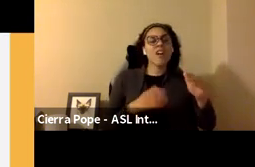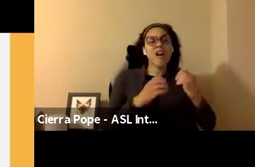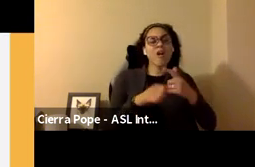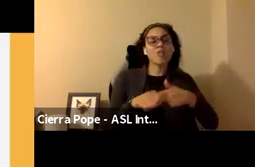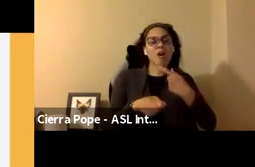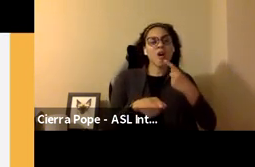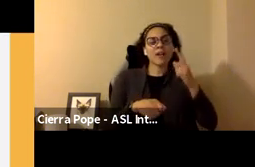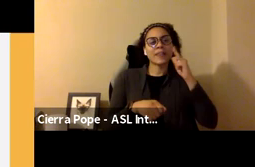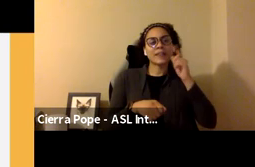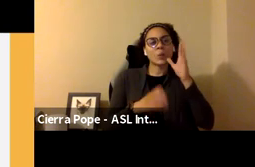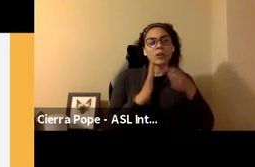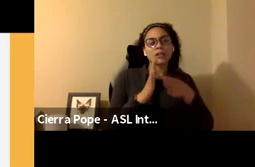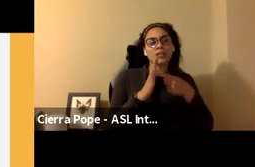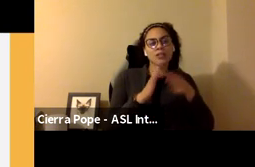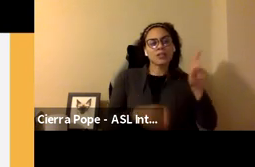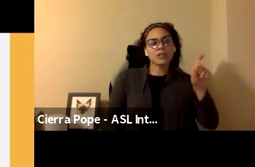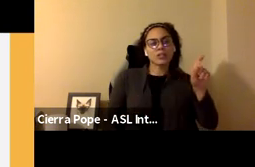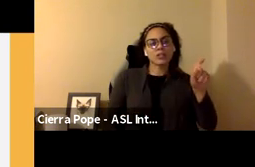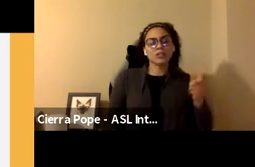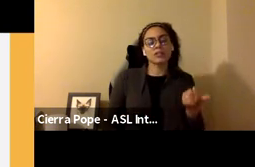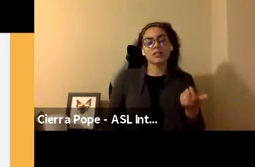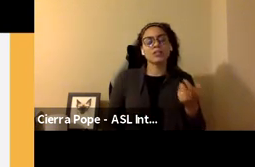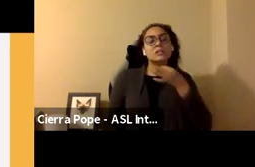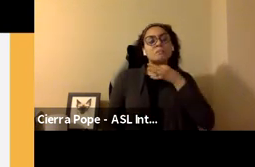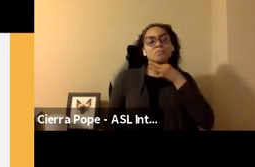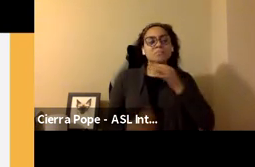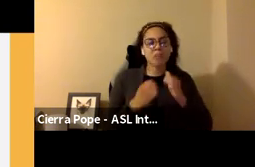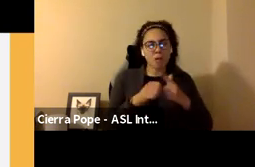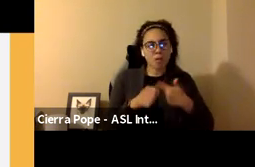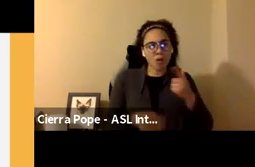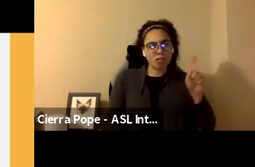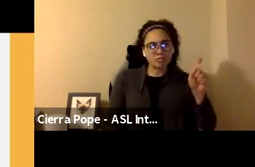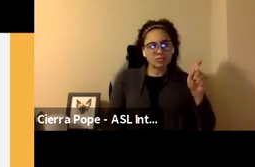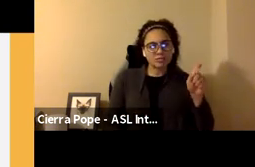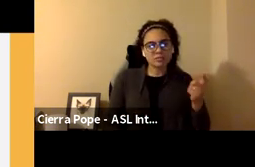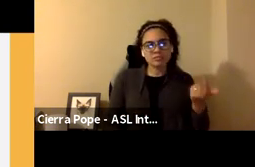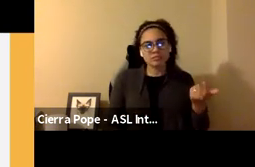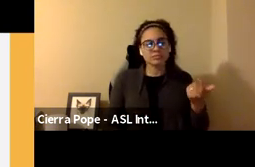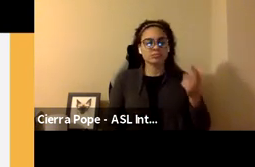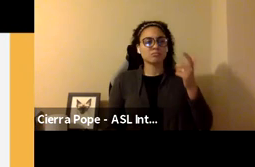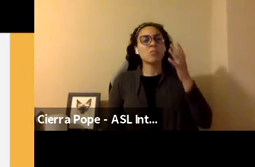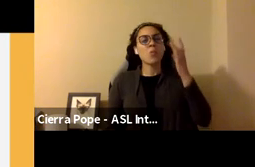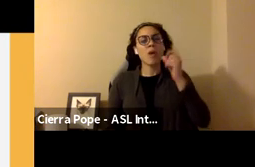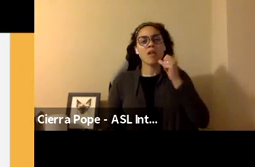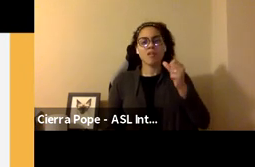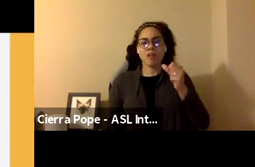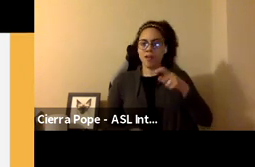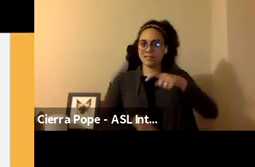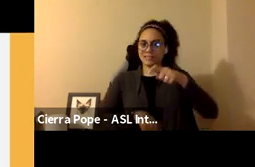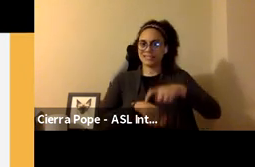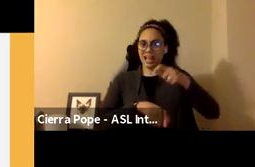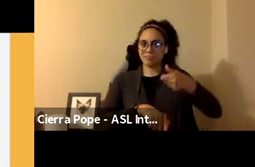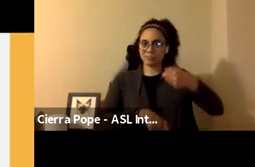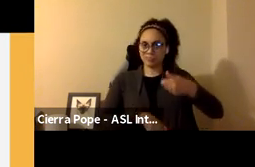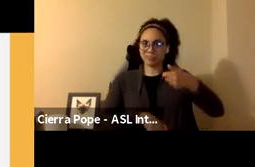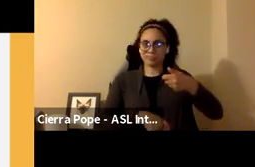then saying to them, you know, I'm just curious, how long do you think this is going to take? And why don't we time and get some data and see how long it really